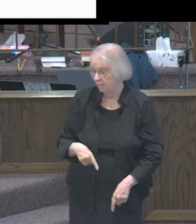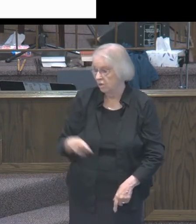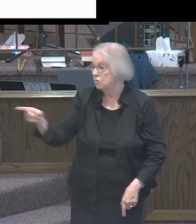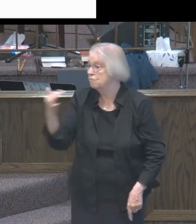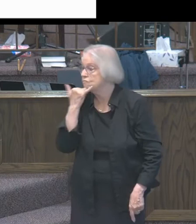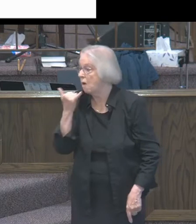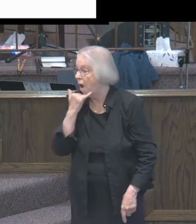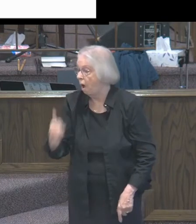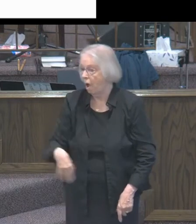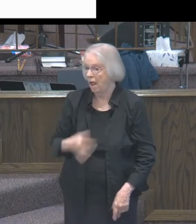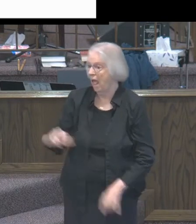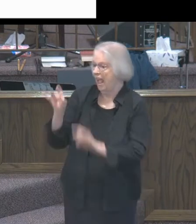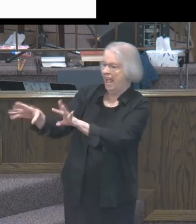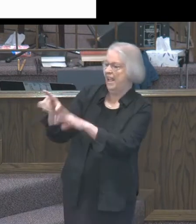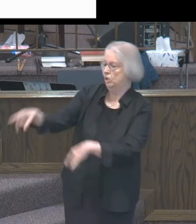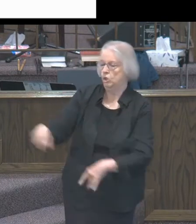I hate you.